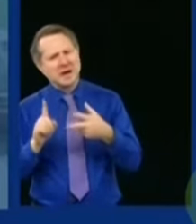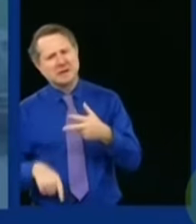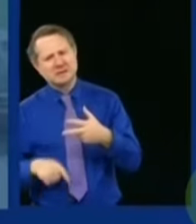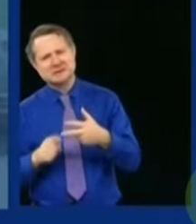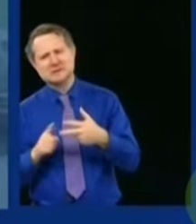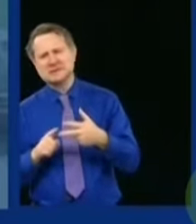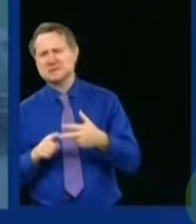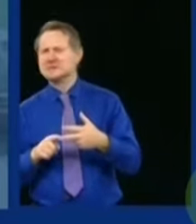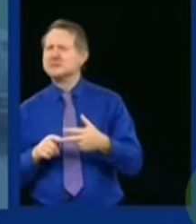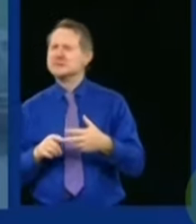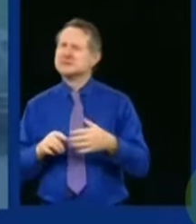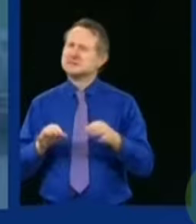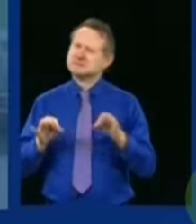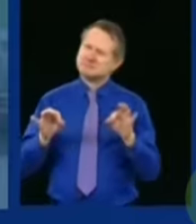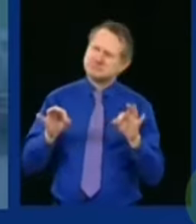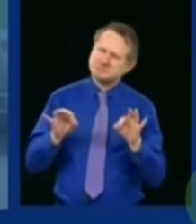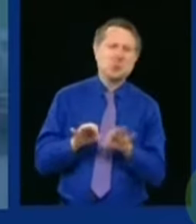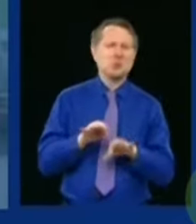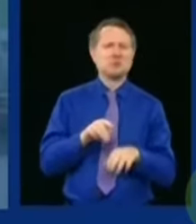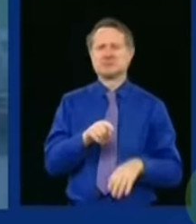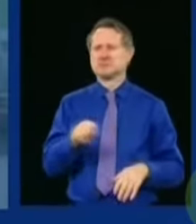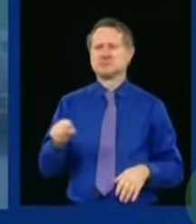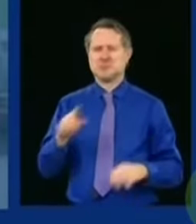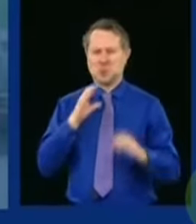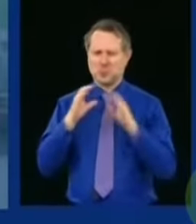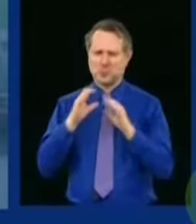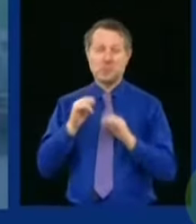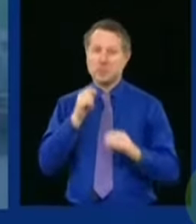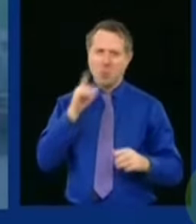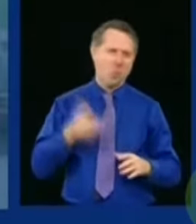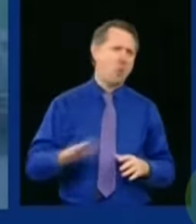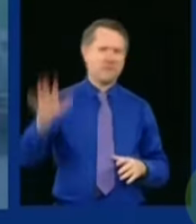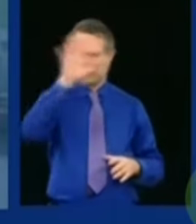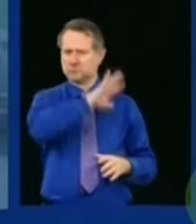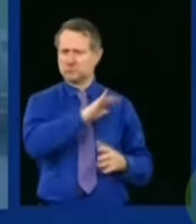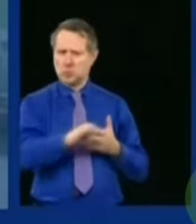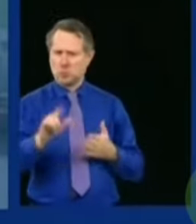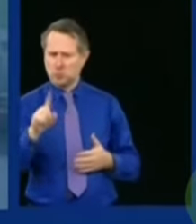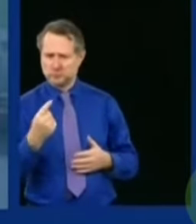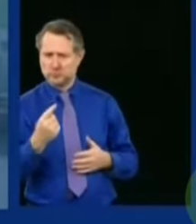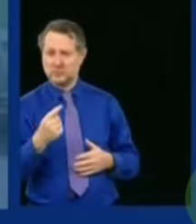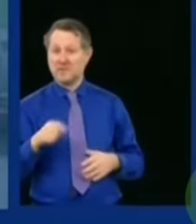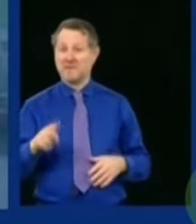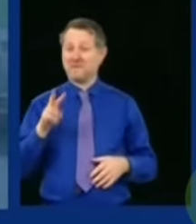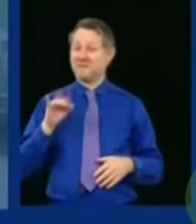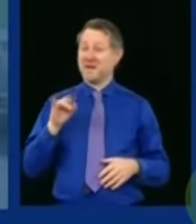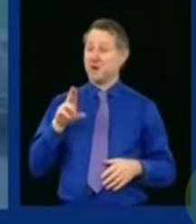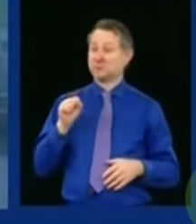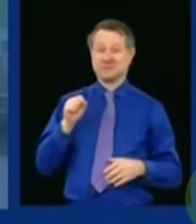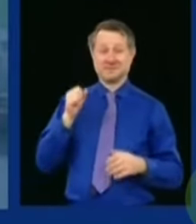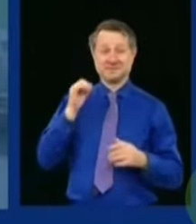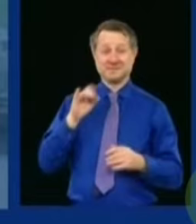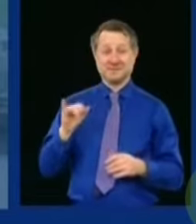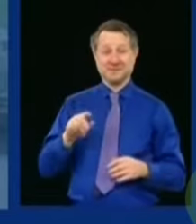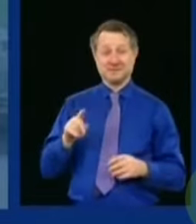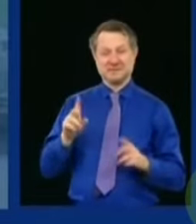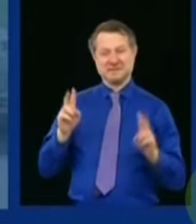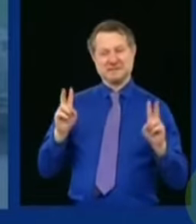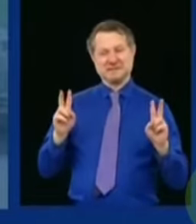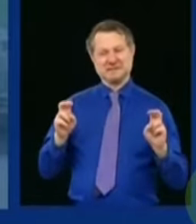state and beyond. This virus has been ahead of us every step of the